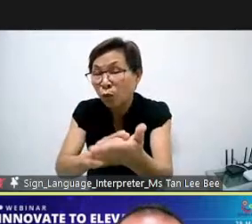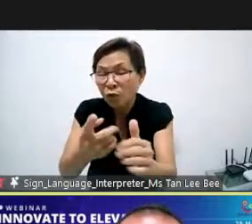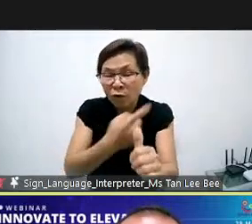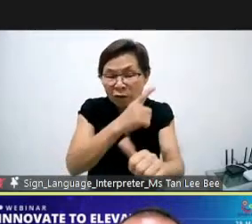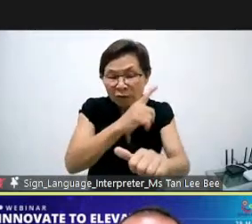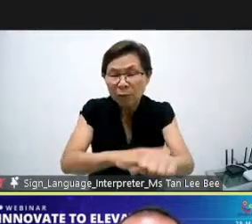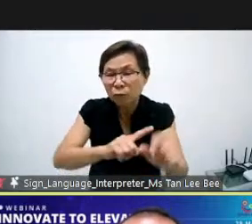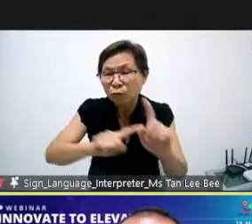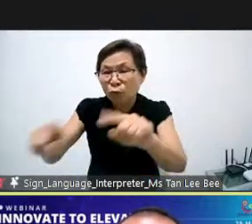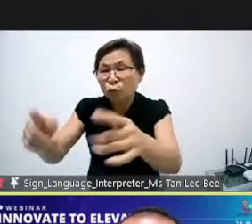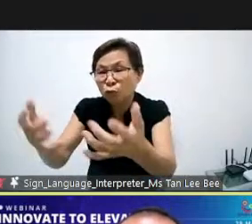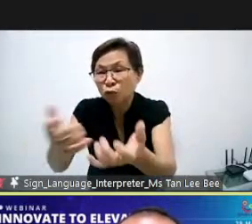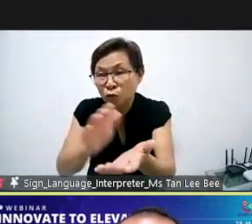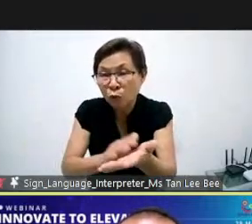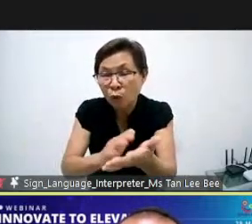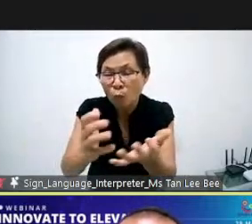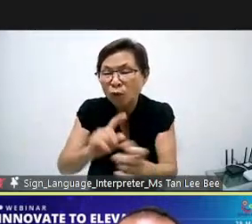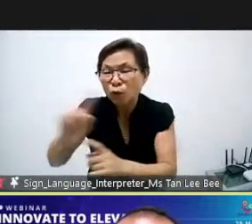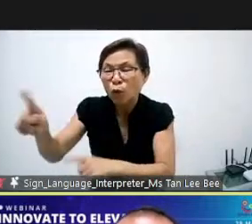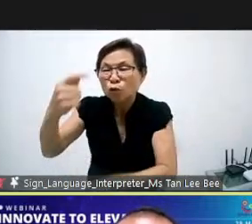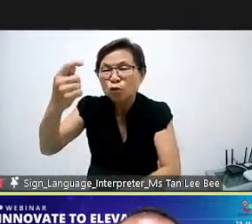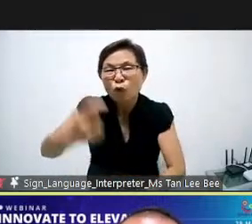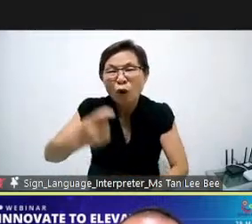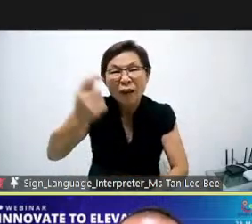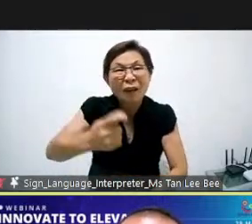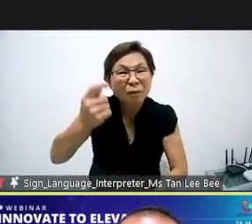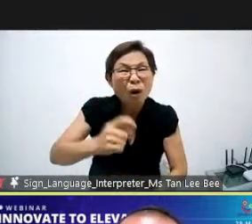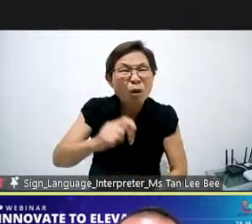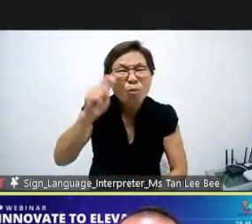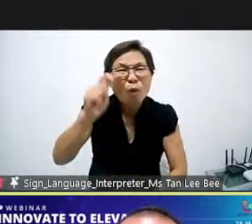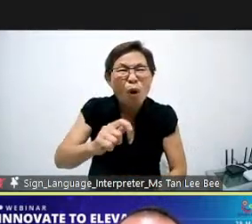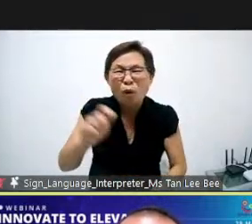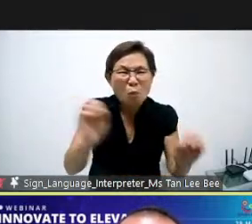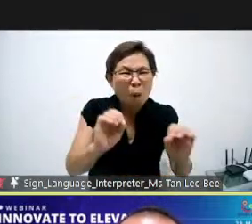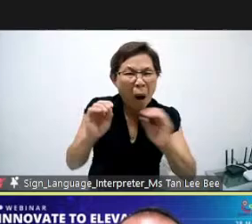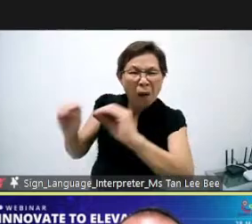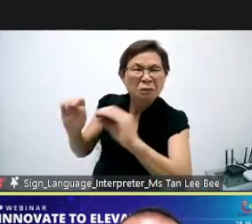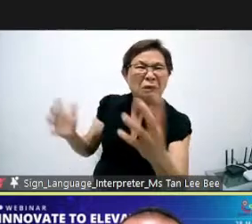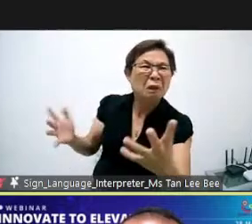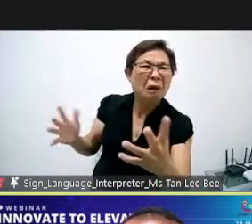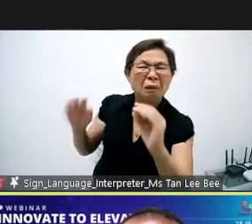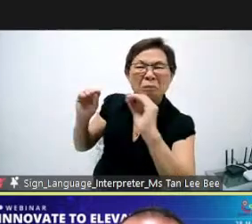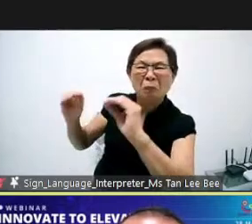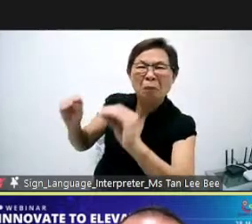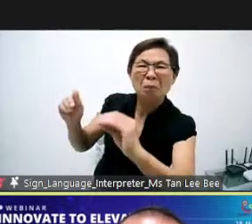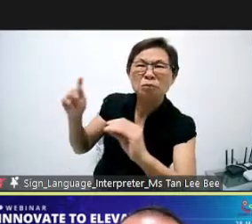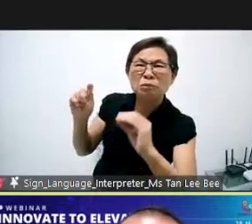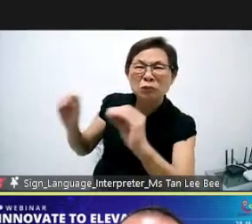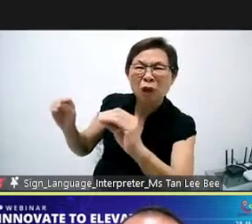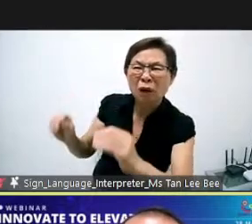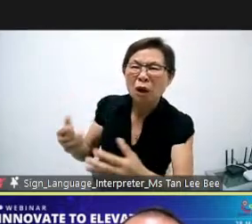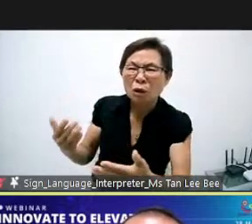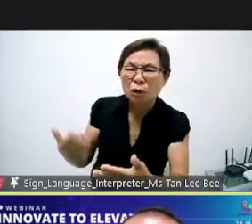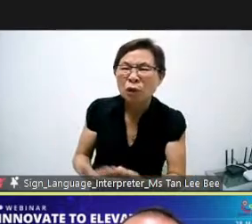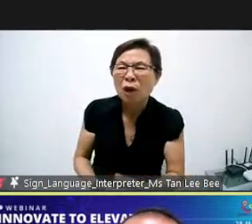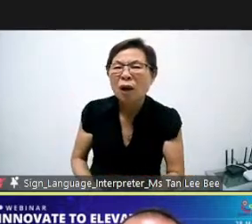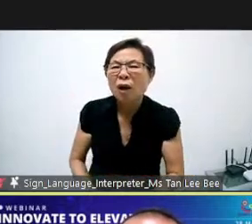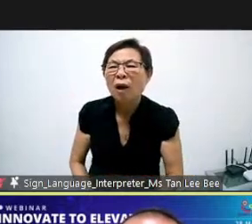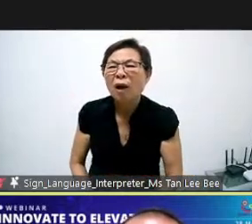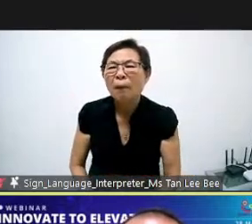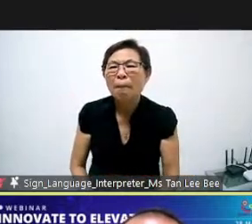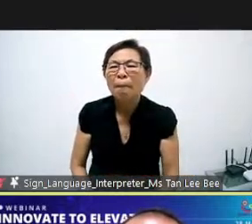to pee to the toilet, so nobody teach him. So it's a new environment. So